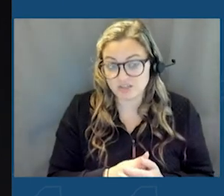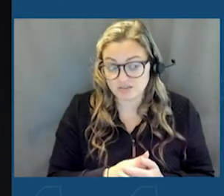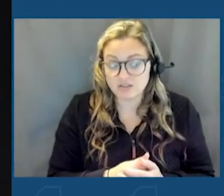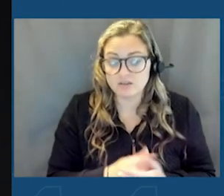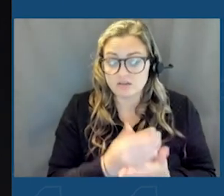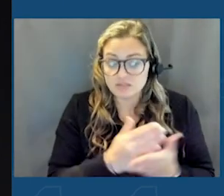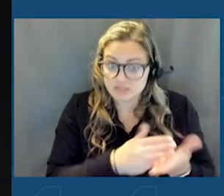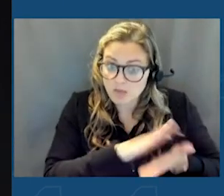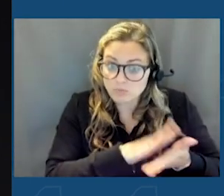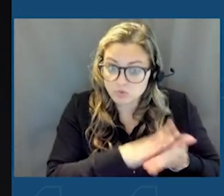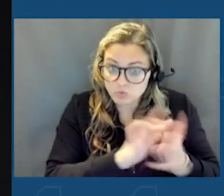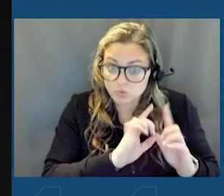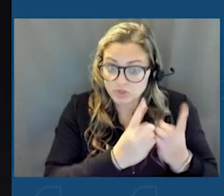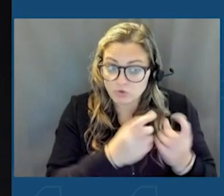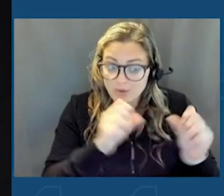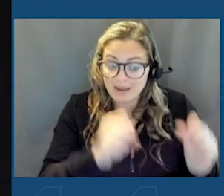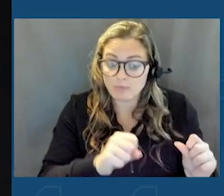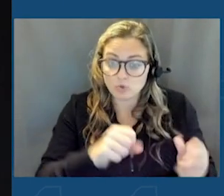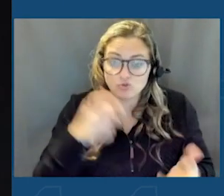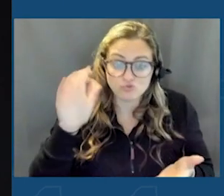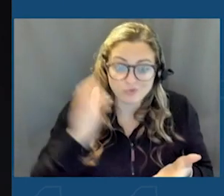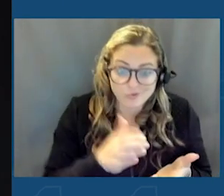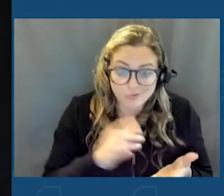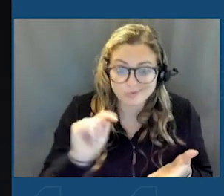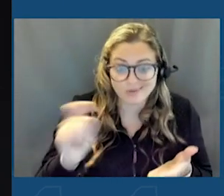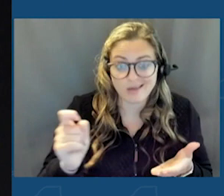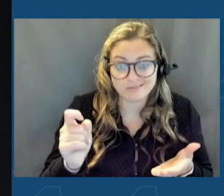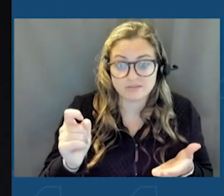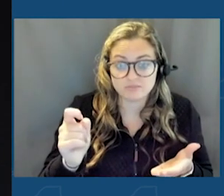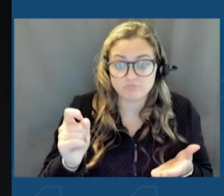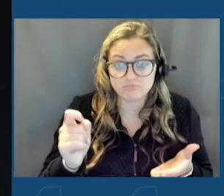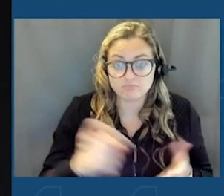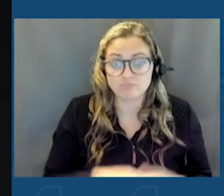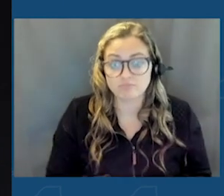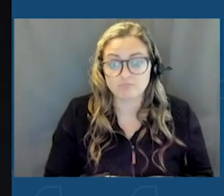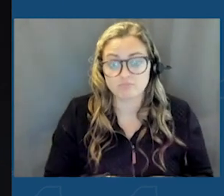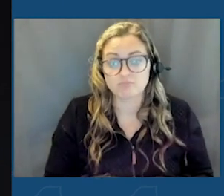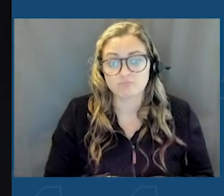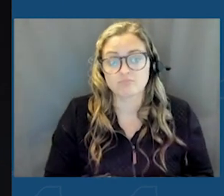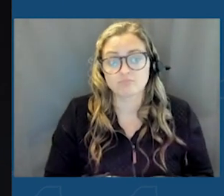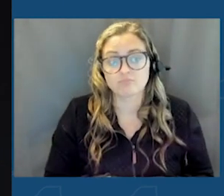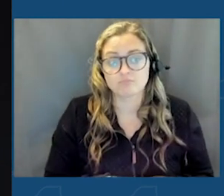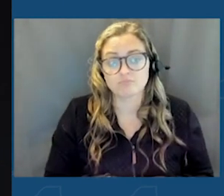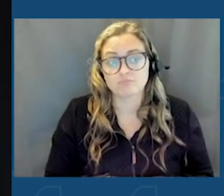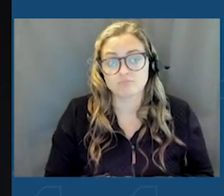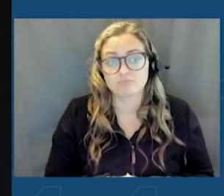school districts being able to reduce their taxes. And as someone,